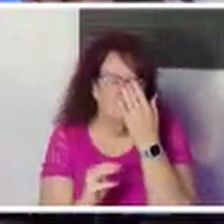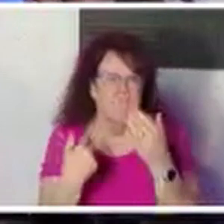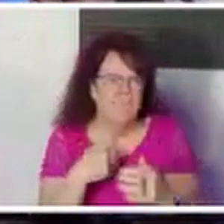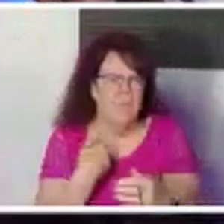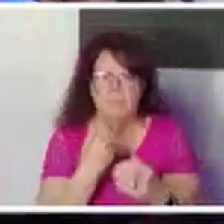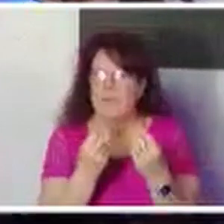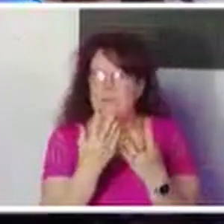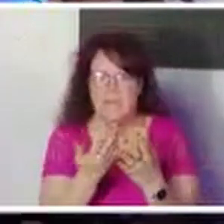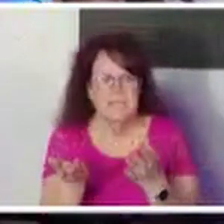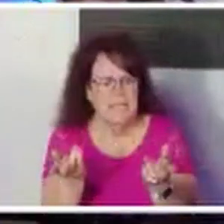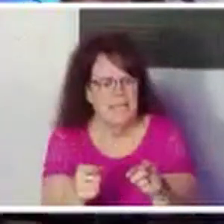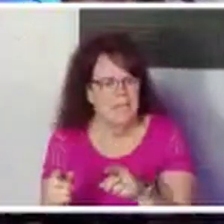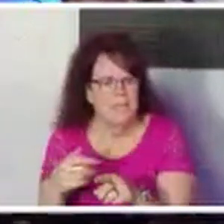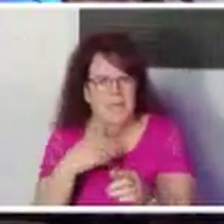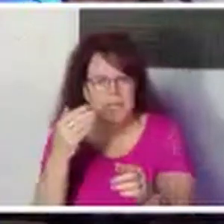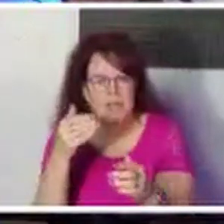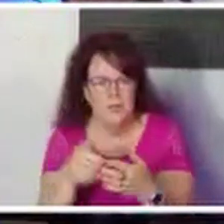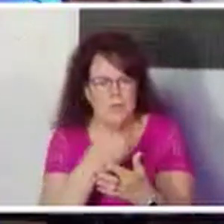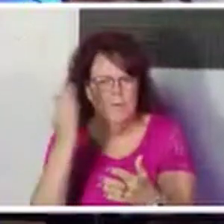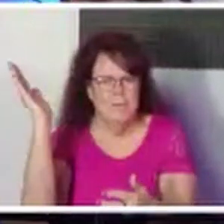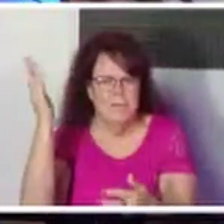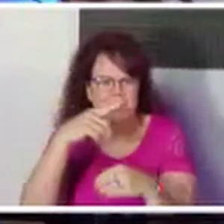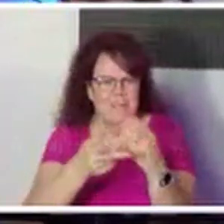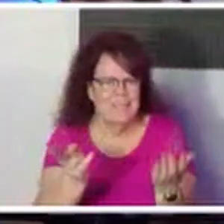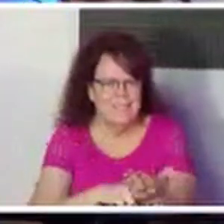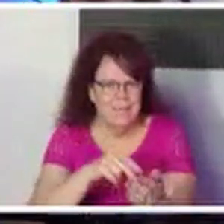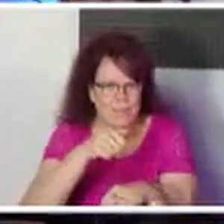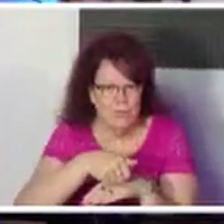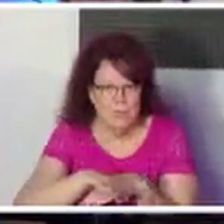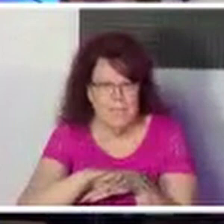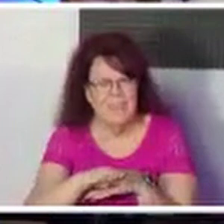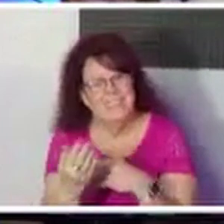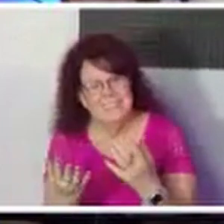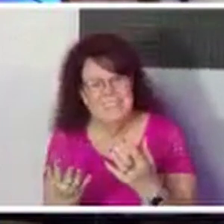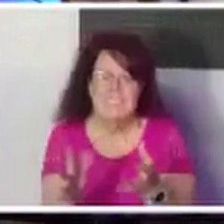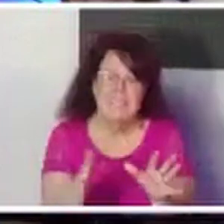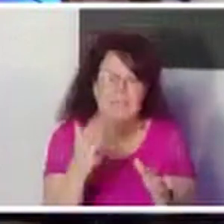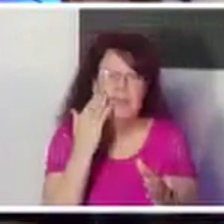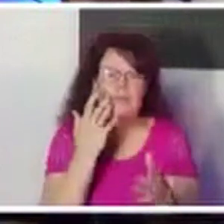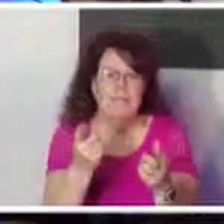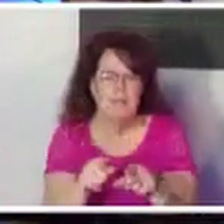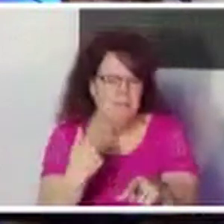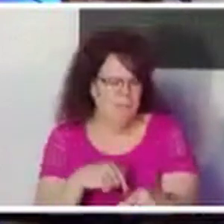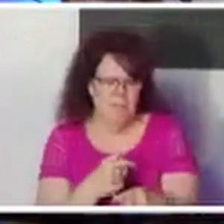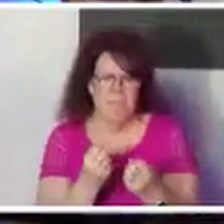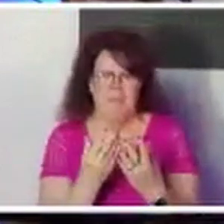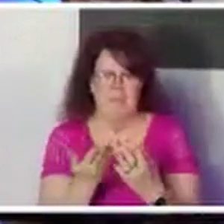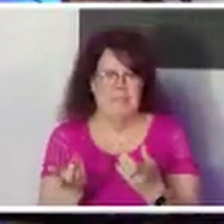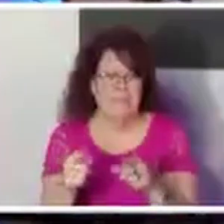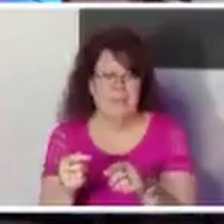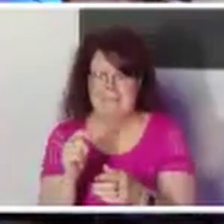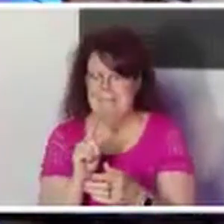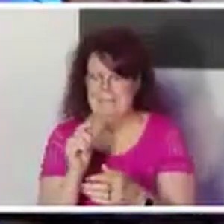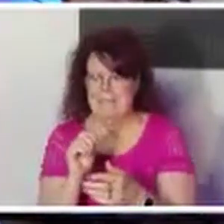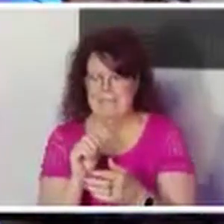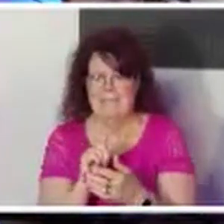have so many things happening. My new speech is about, just sign up for the newsletter if you kind of want to know what's going on. We have things happening multiple days during